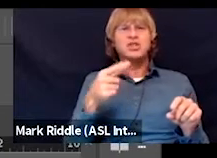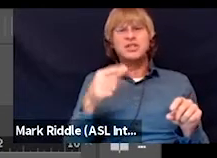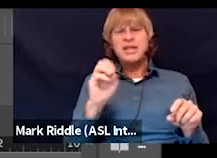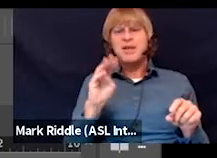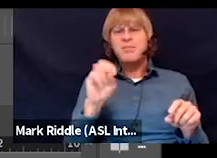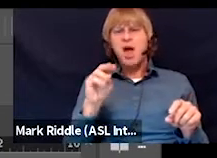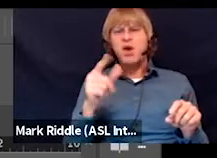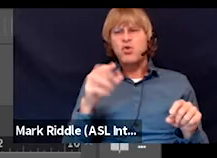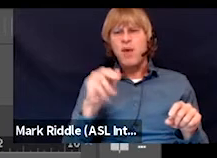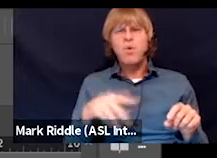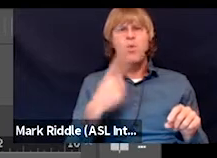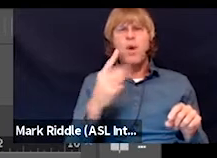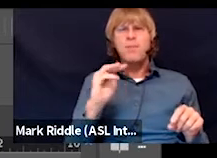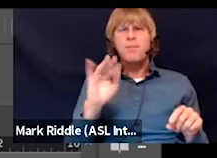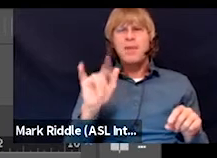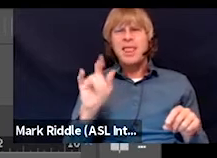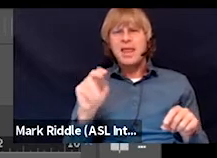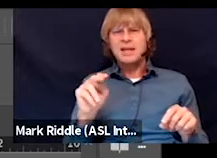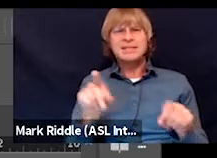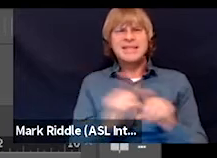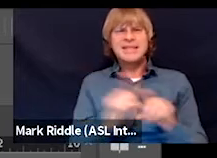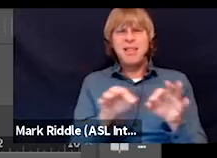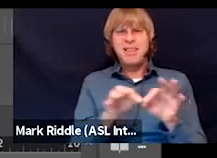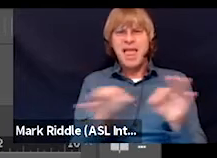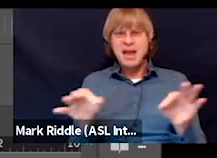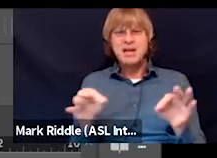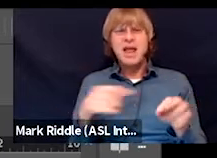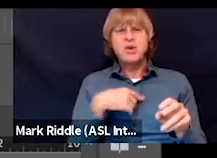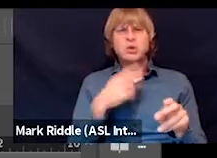1 million. I'm going to use that